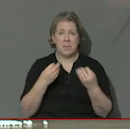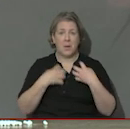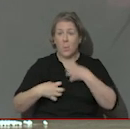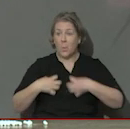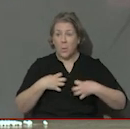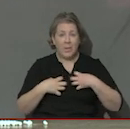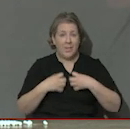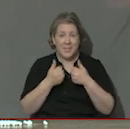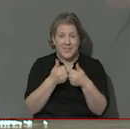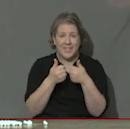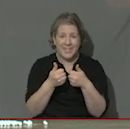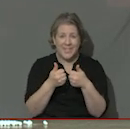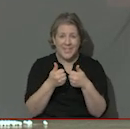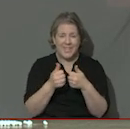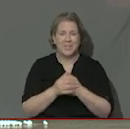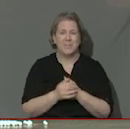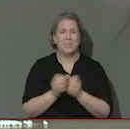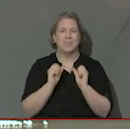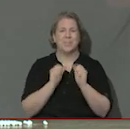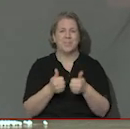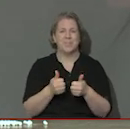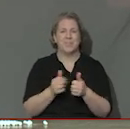You're fine? Okay.